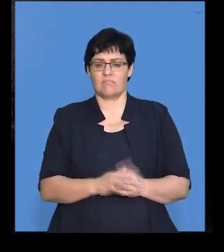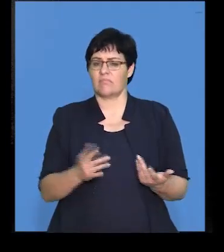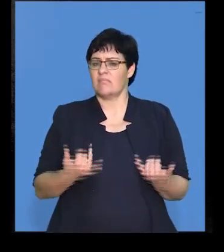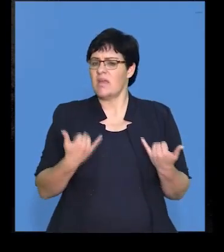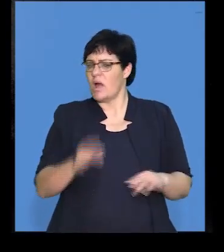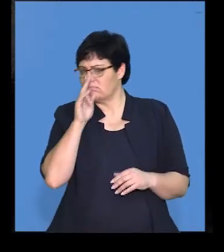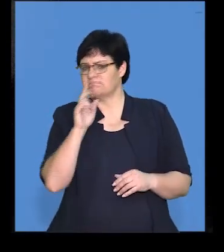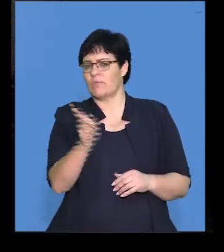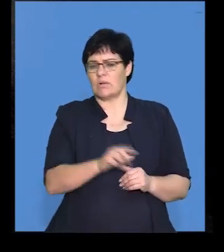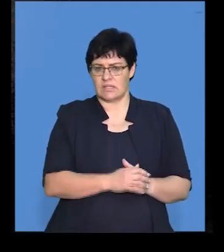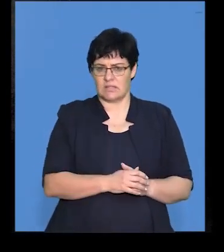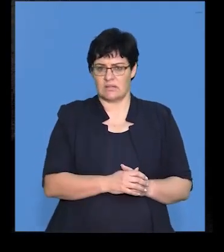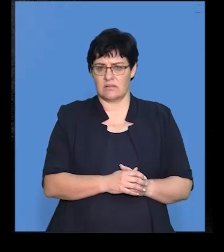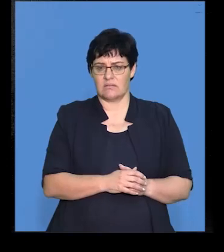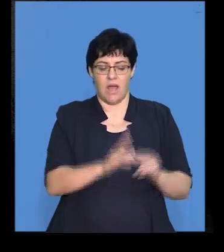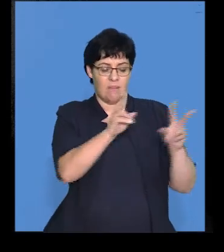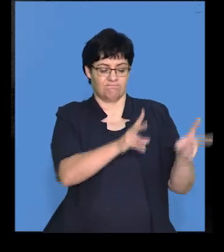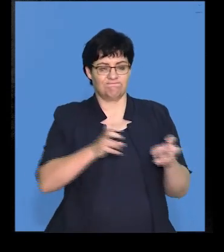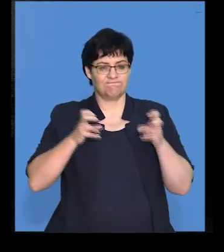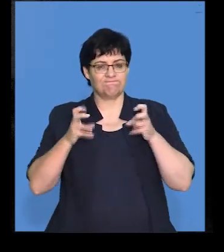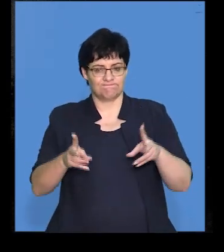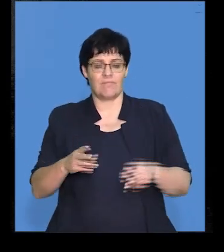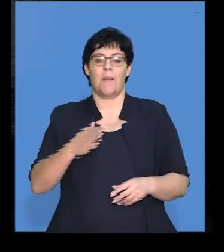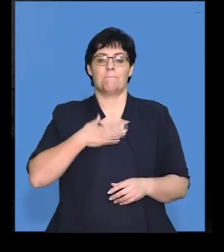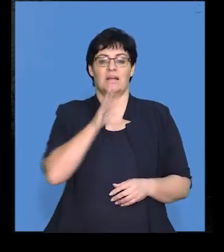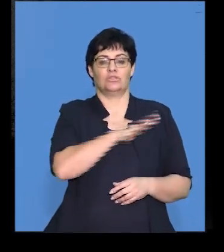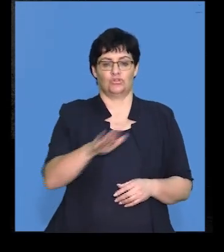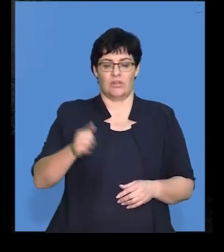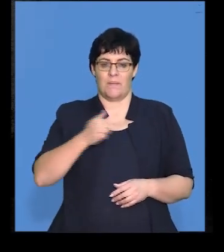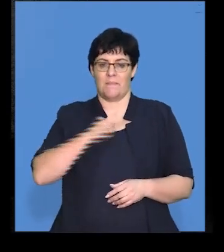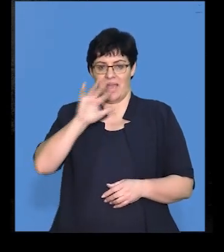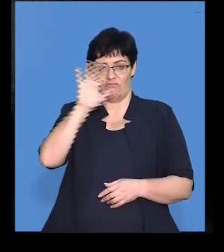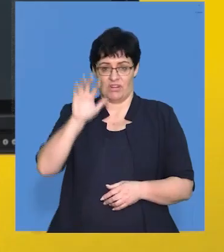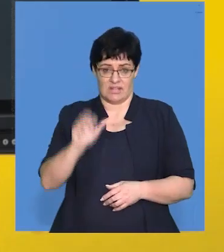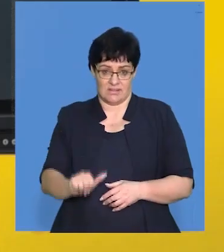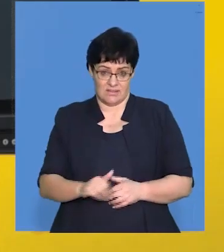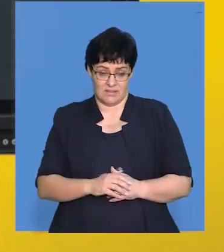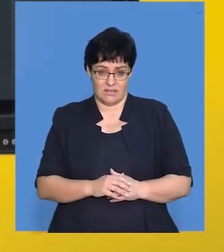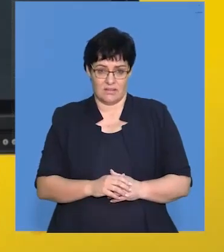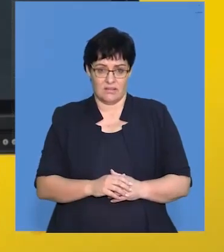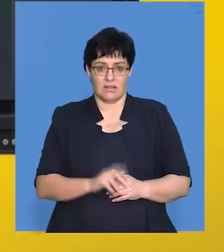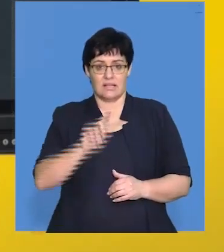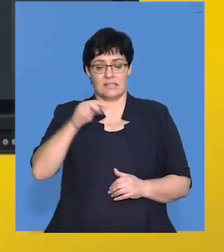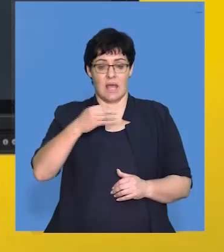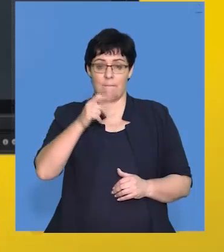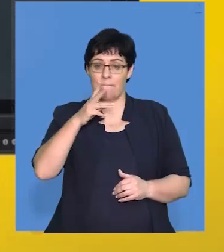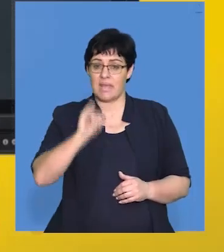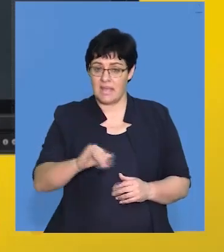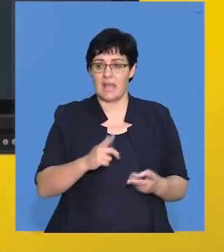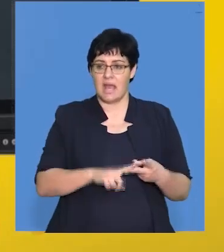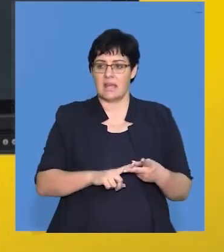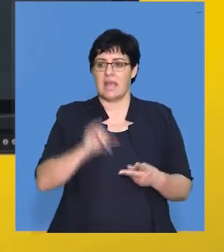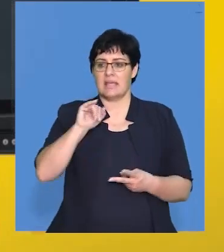Let us look at an extract from My Children, My Africa. This is where Tammy